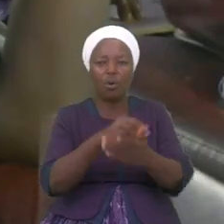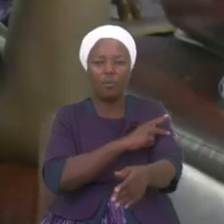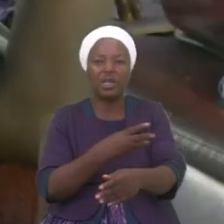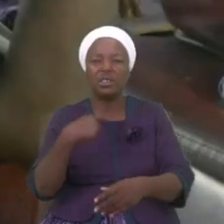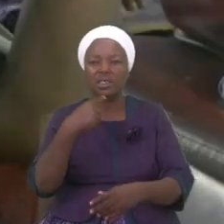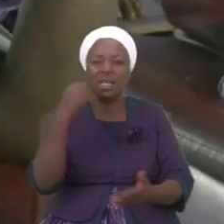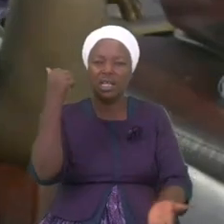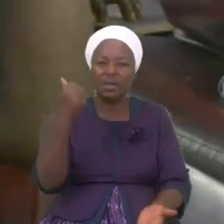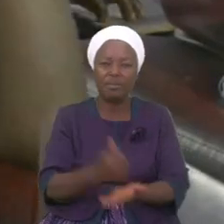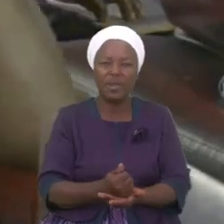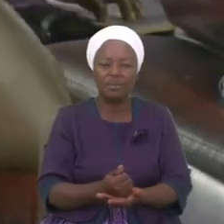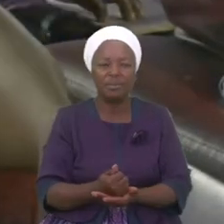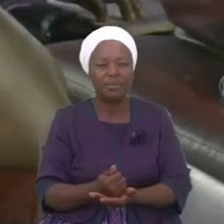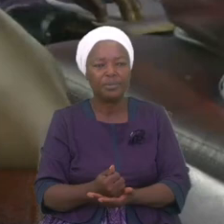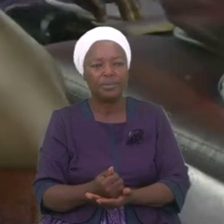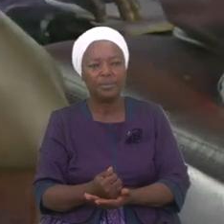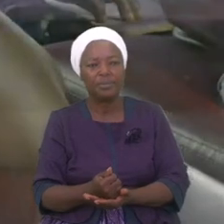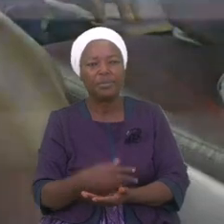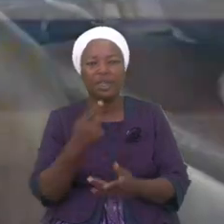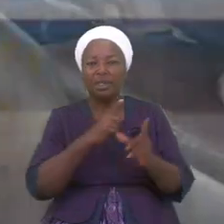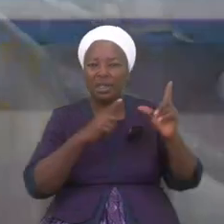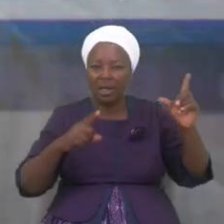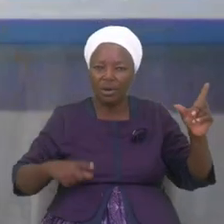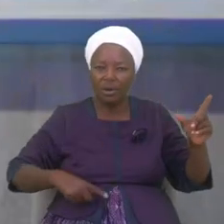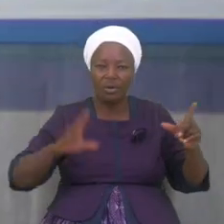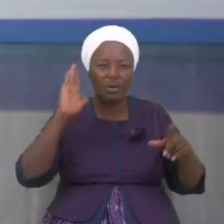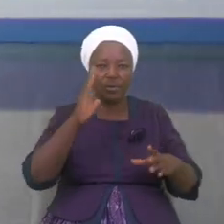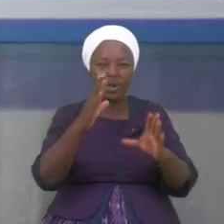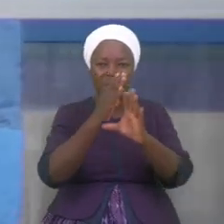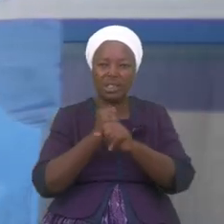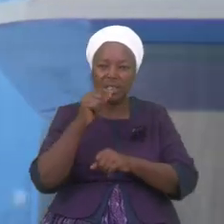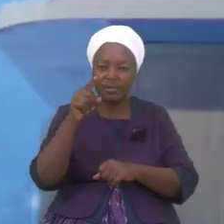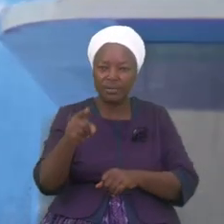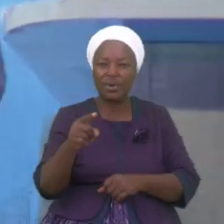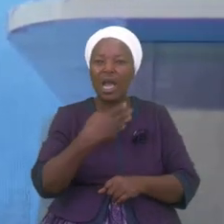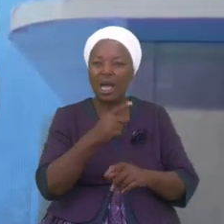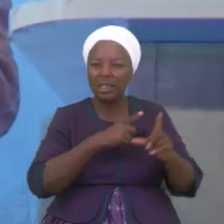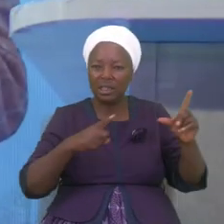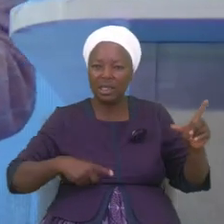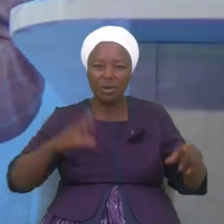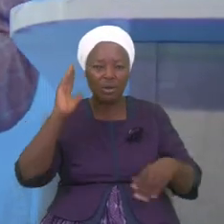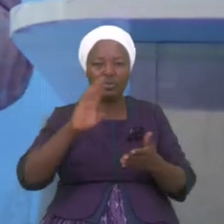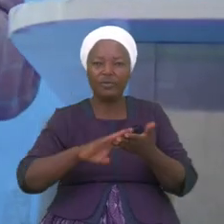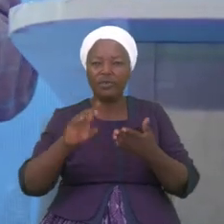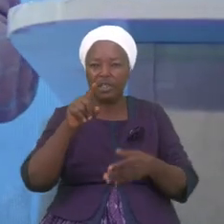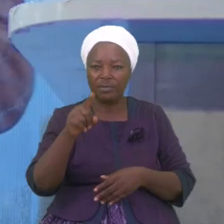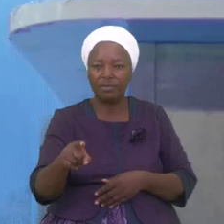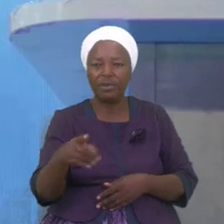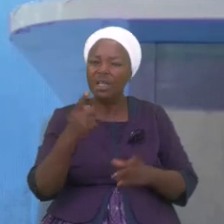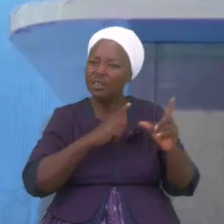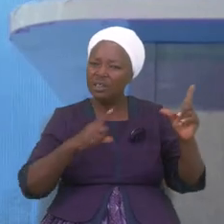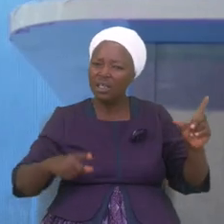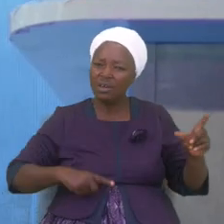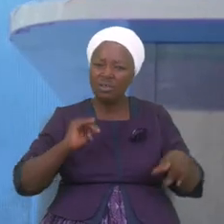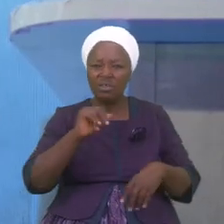Amen. The Lord will receive you. And the Lord will forgive you. The Lord is not going to